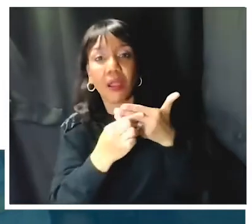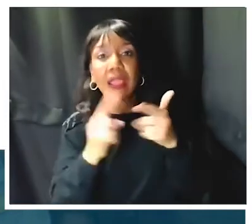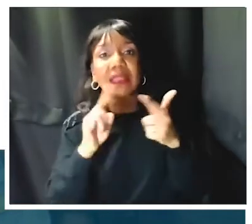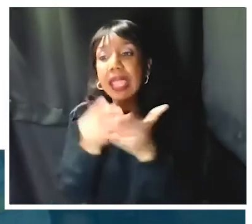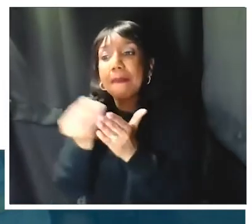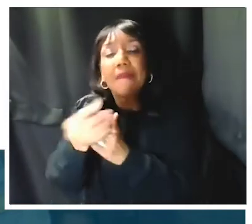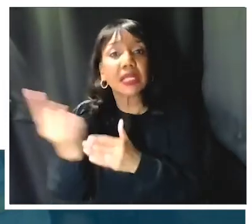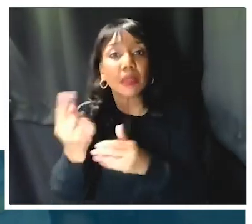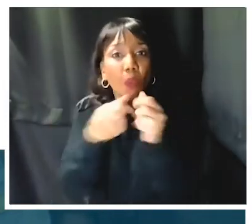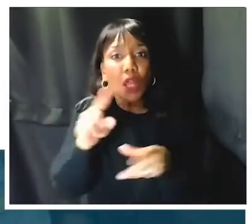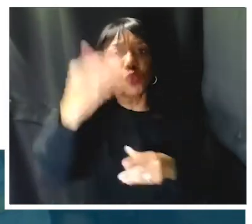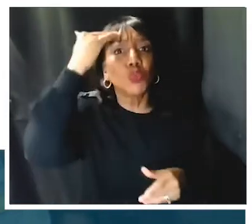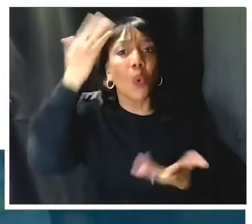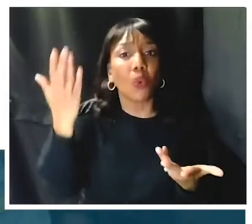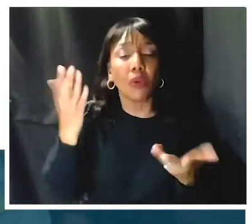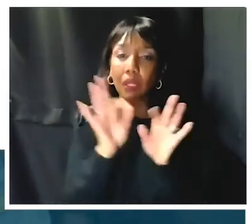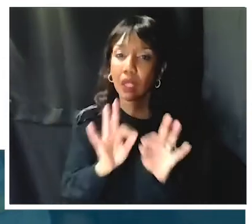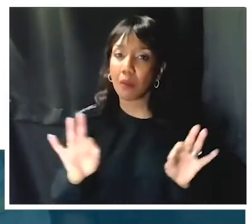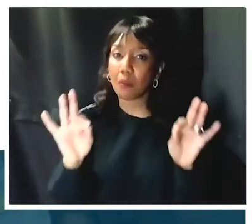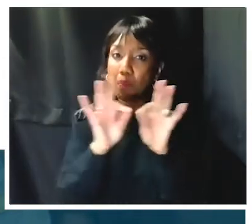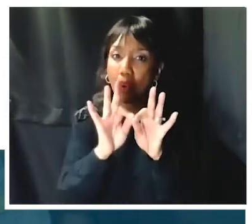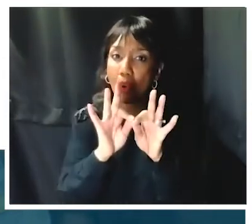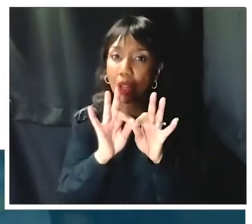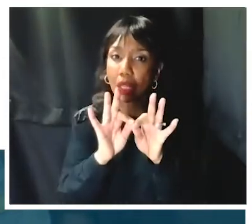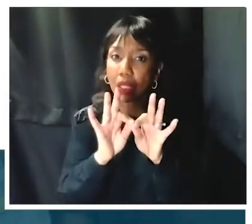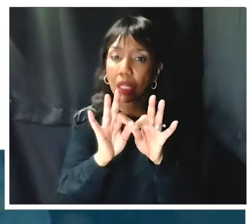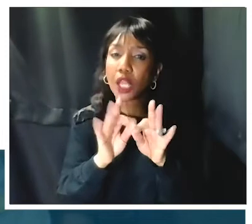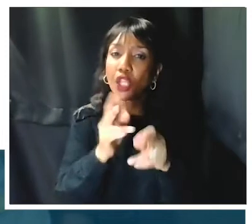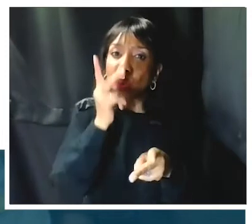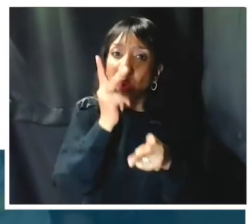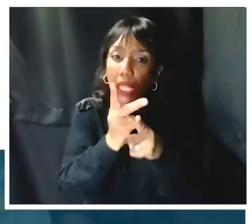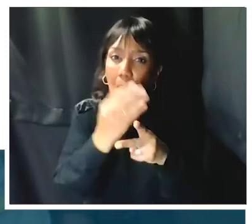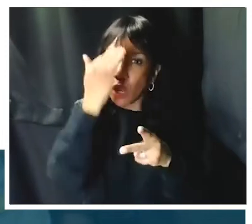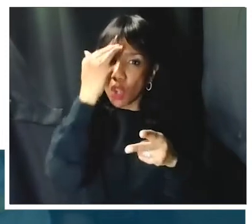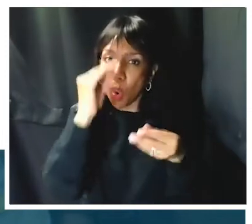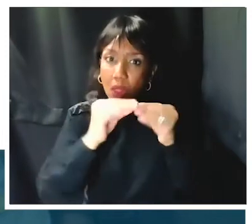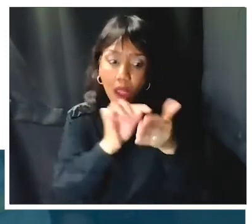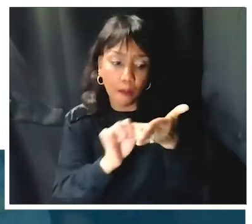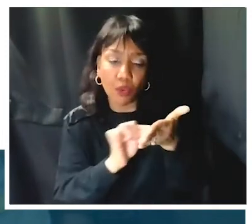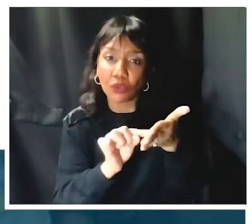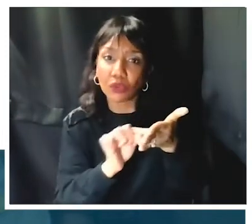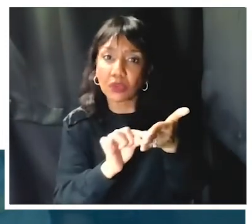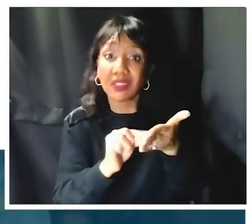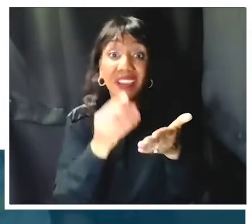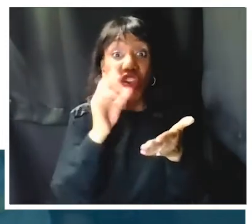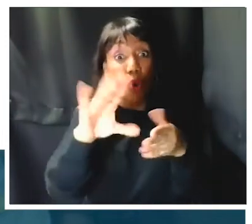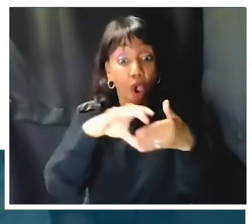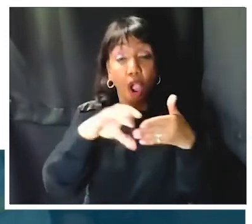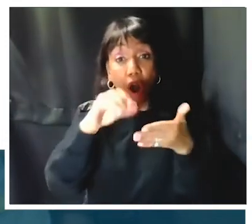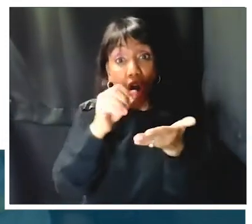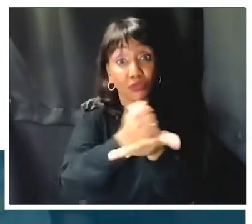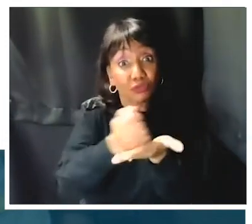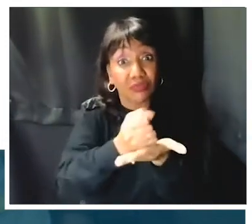card. It is important that you keep up with your card at all times. Do not give your card to others